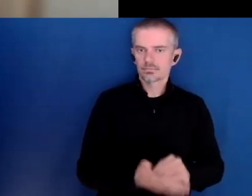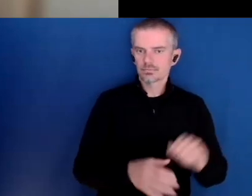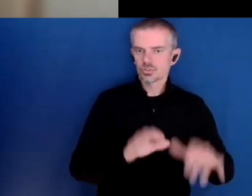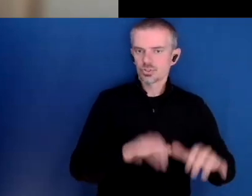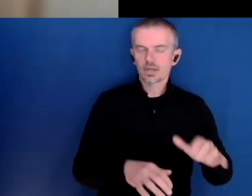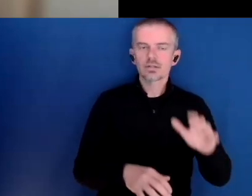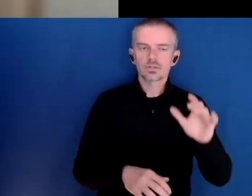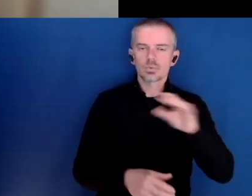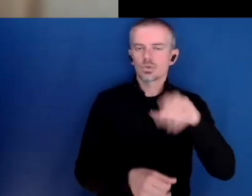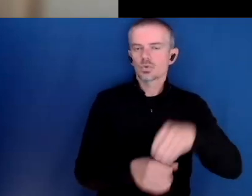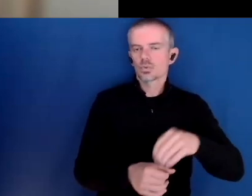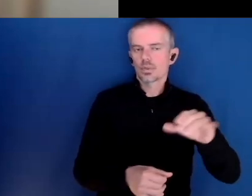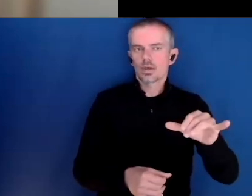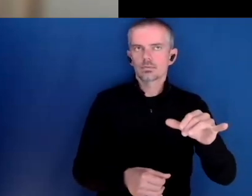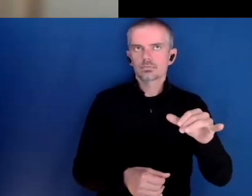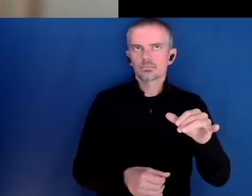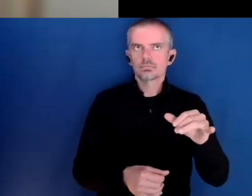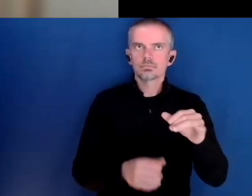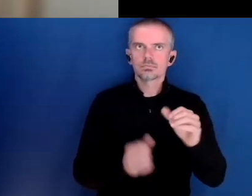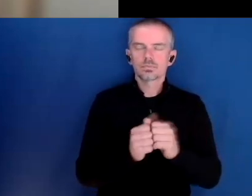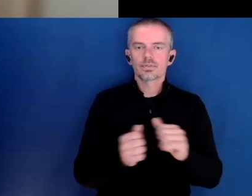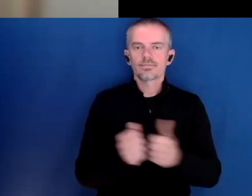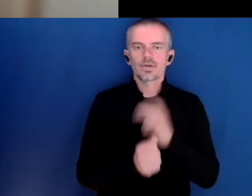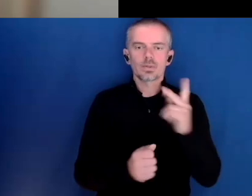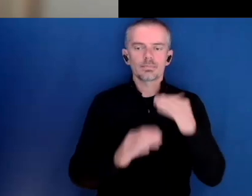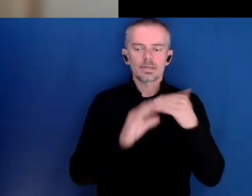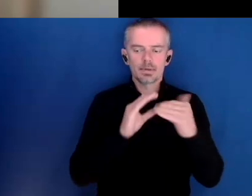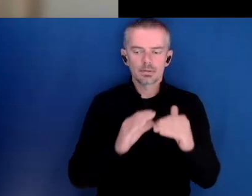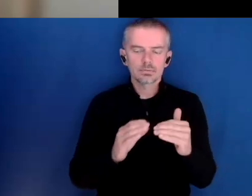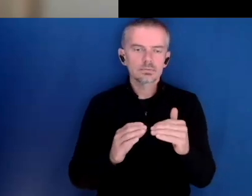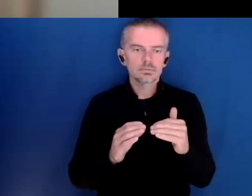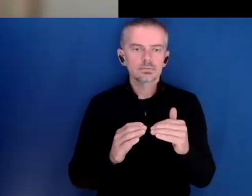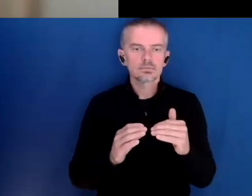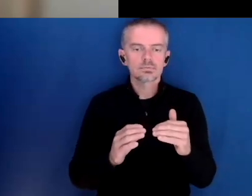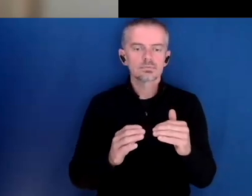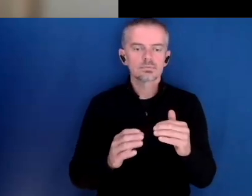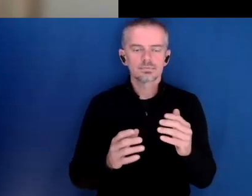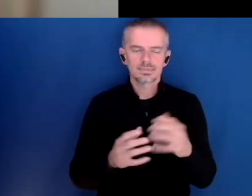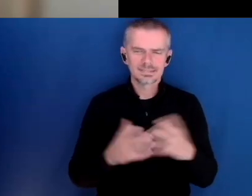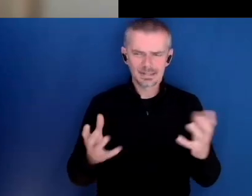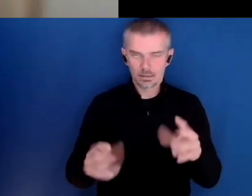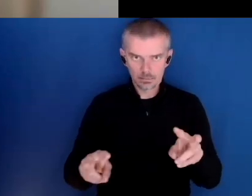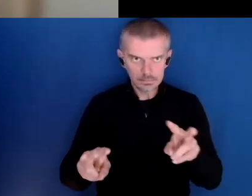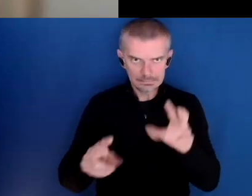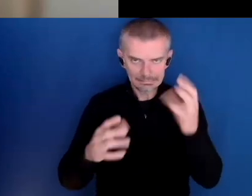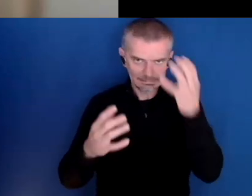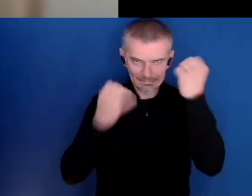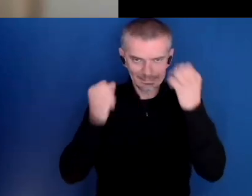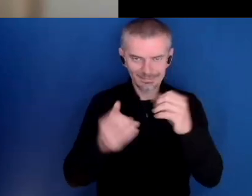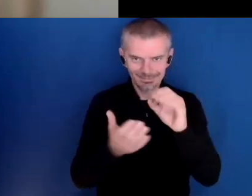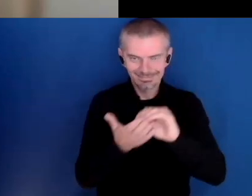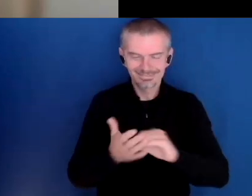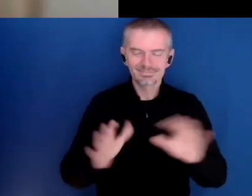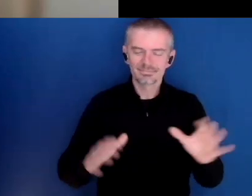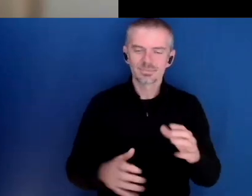that with some of our follow-up emails, so that there's a lot to be tracking right now. So you'll have that to look at later on